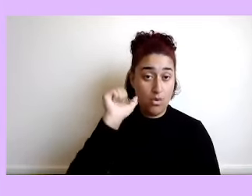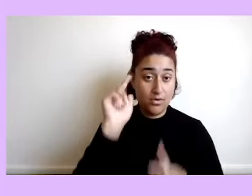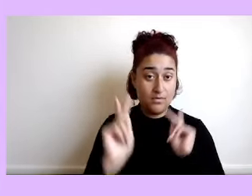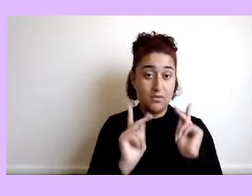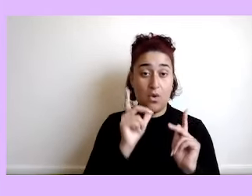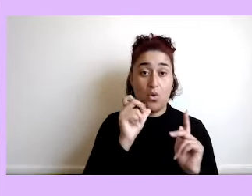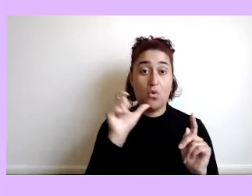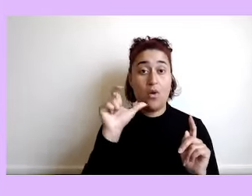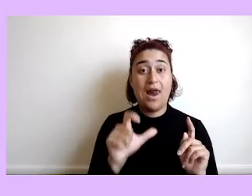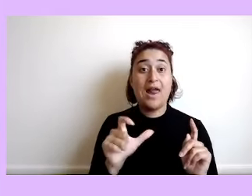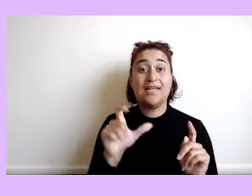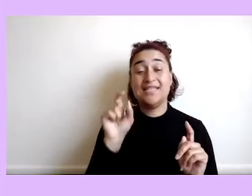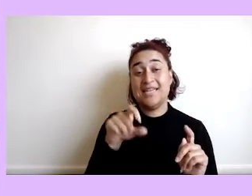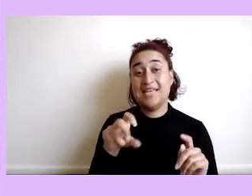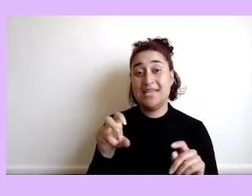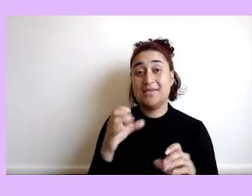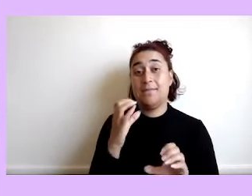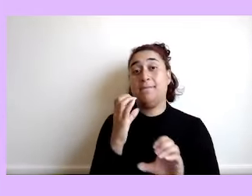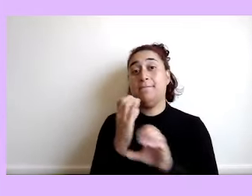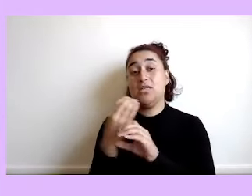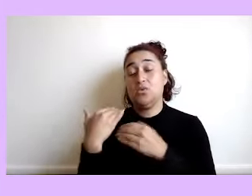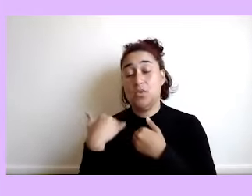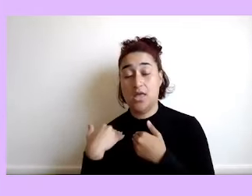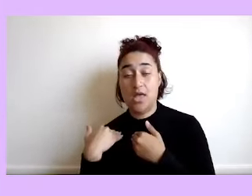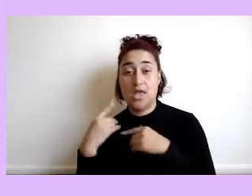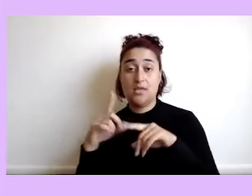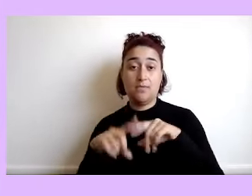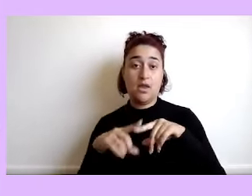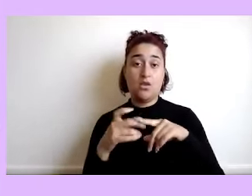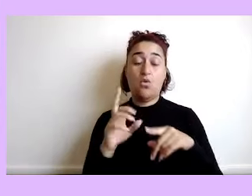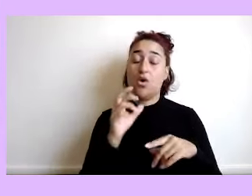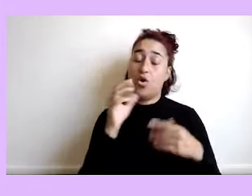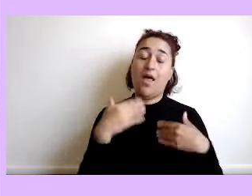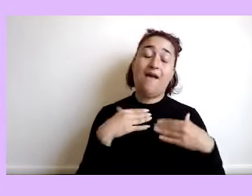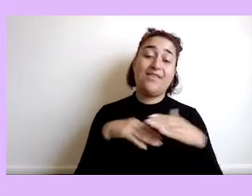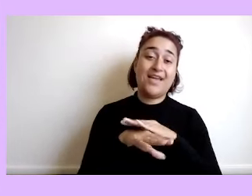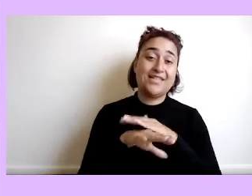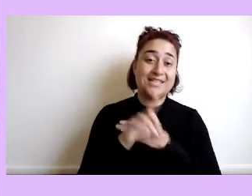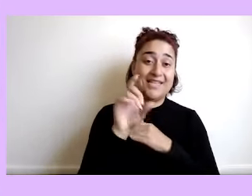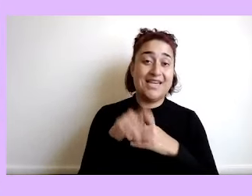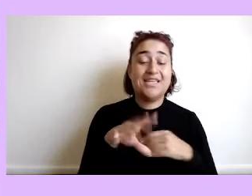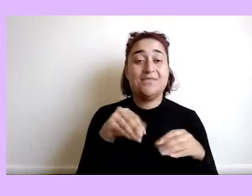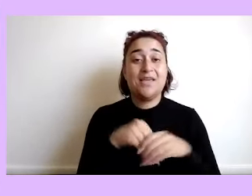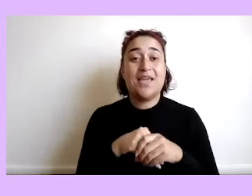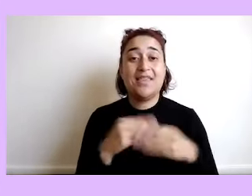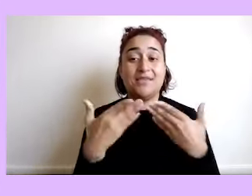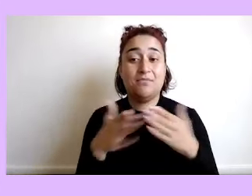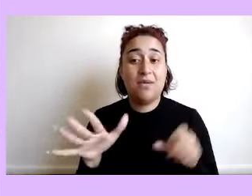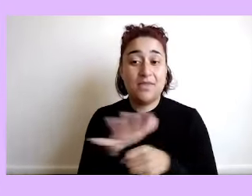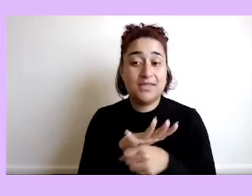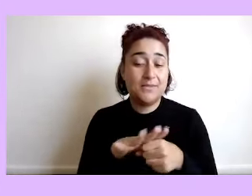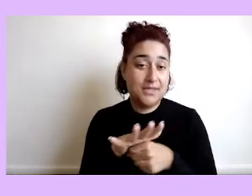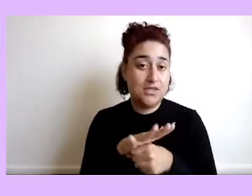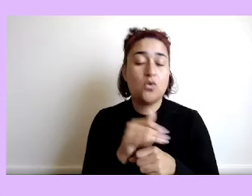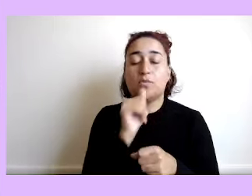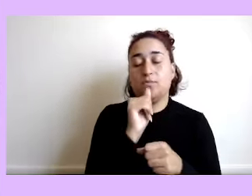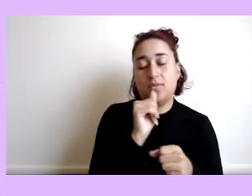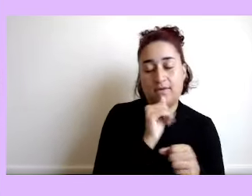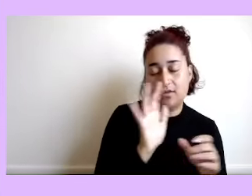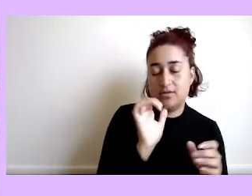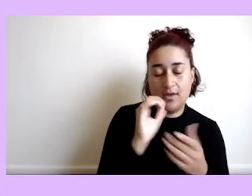to be public transportation reliant or may not be able to have the accessibility needs to be in these public art or in these private art